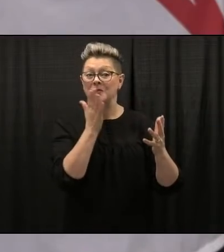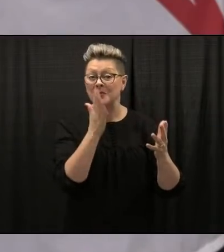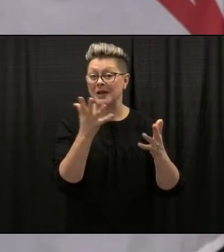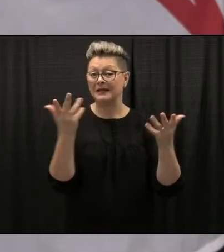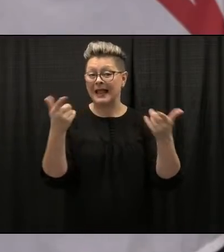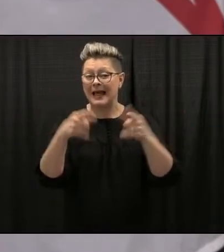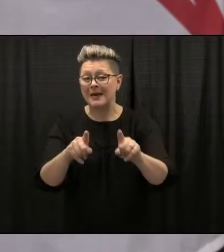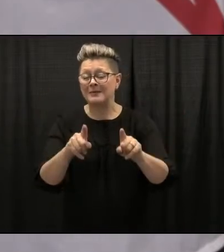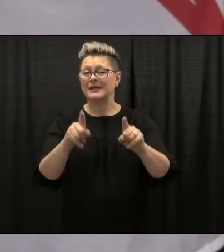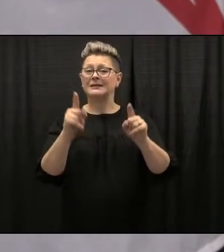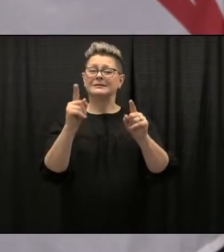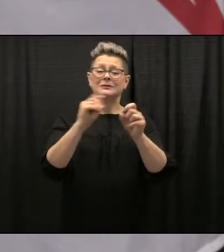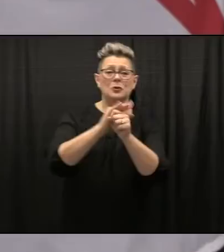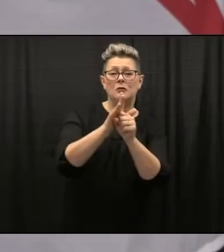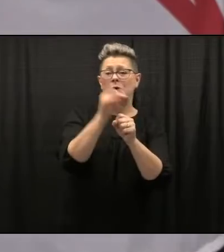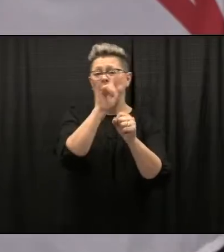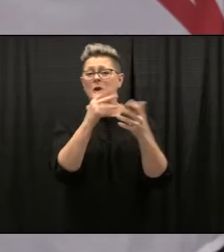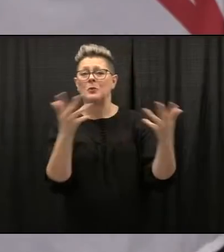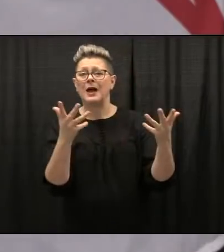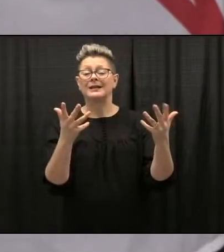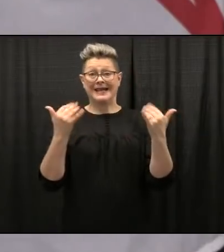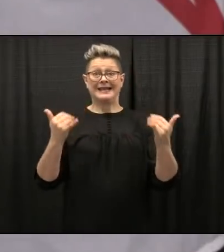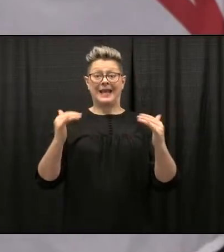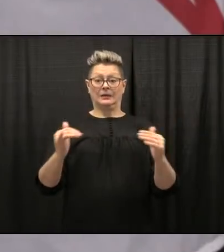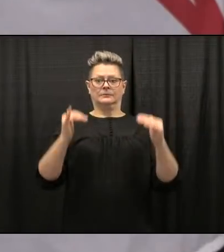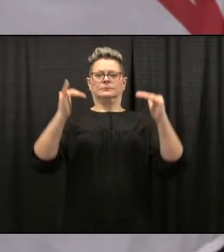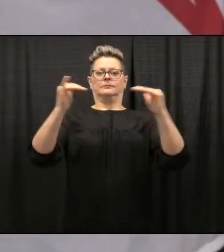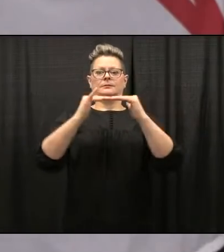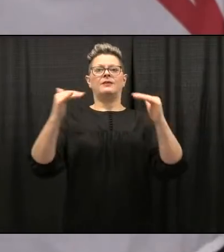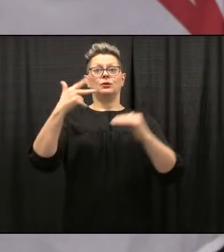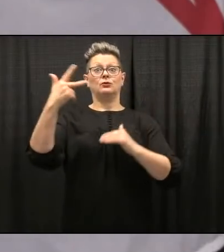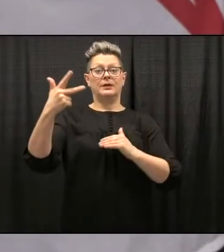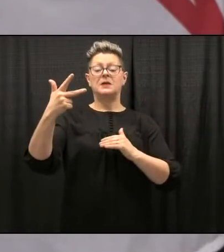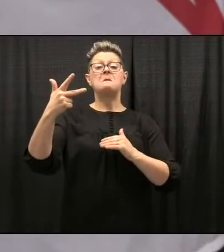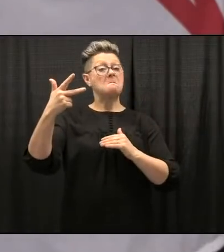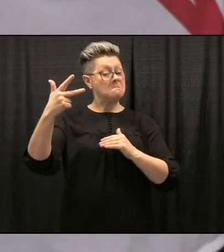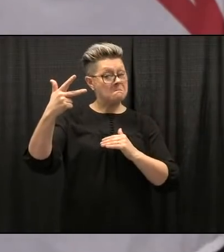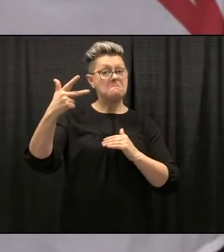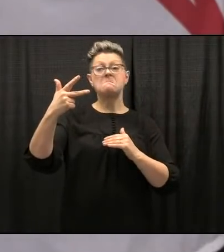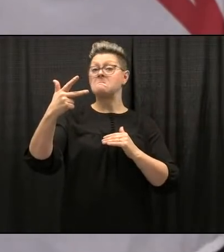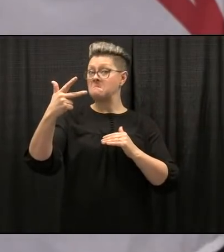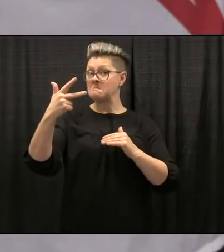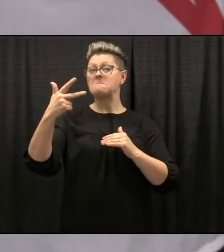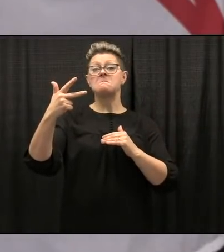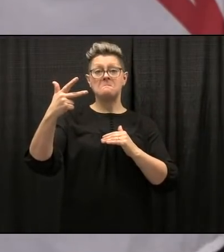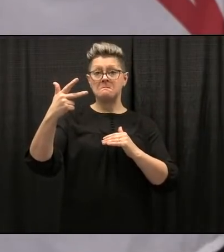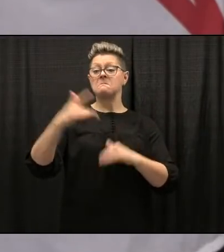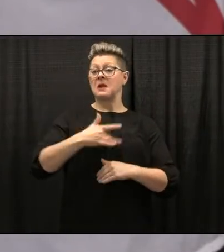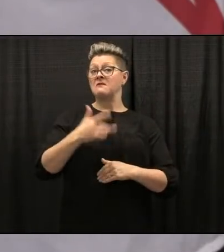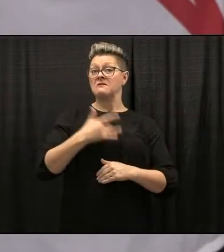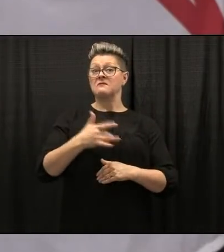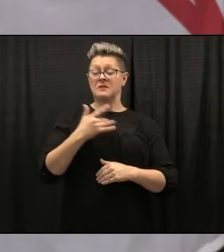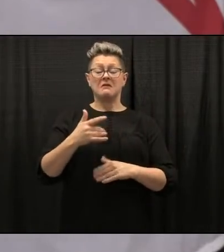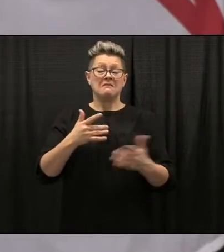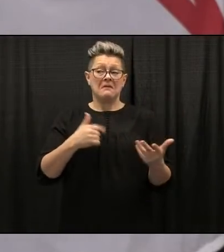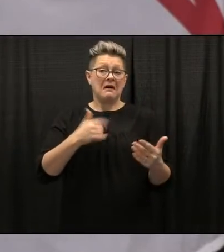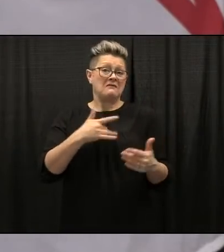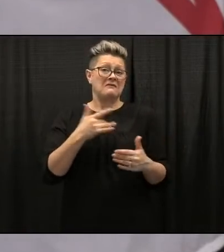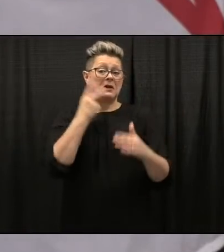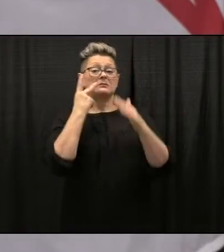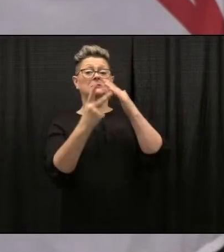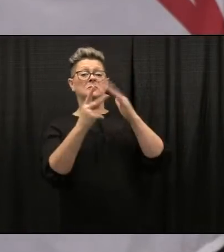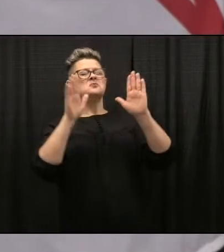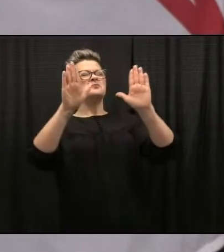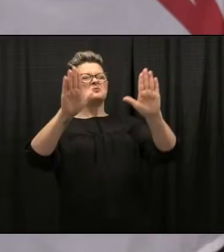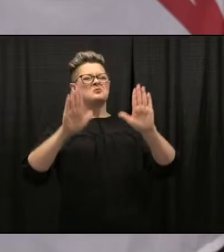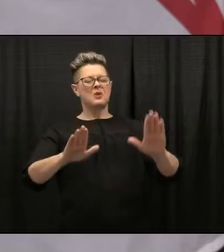we're seeing that we're reopening, and hopefully in plenty of time for what should be an incredible summer. So